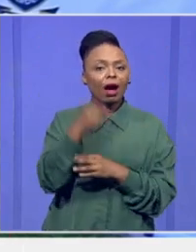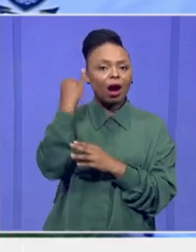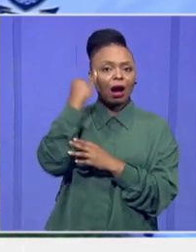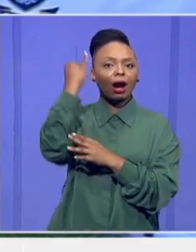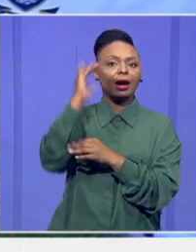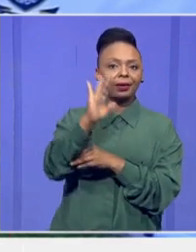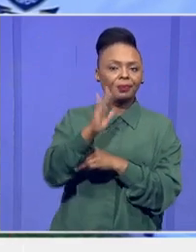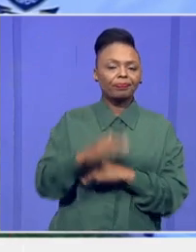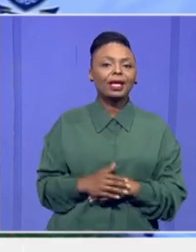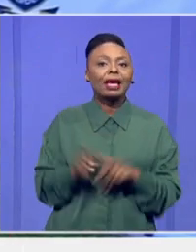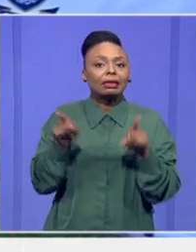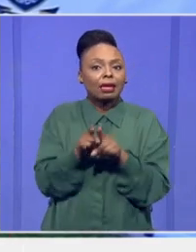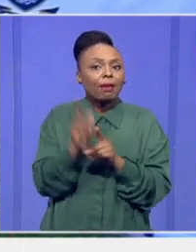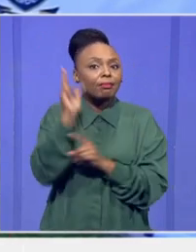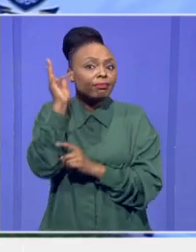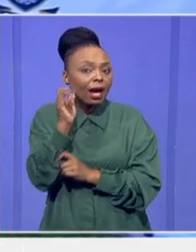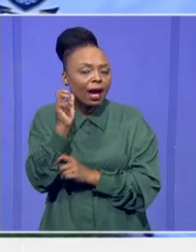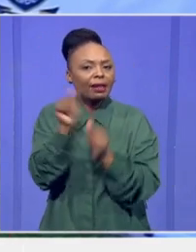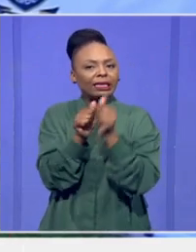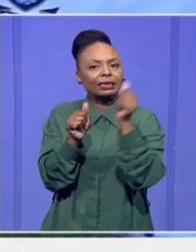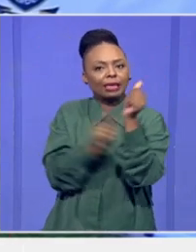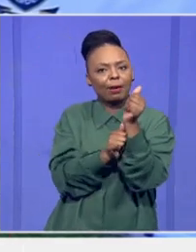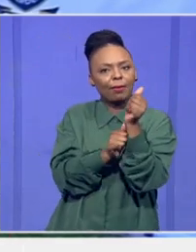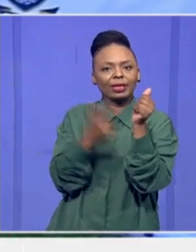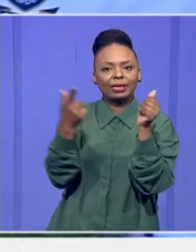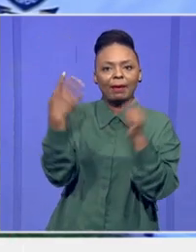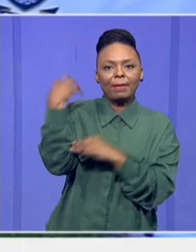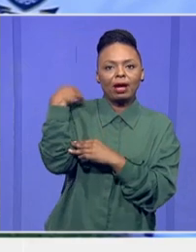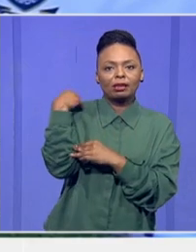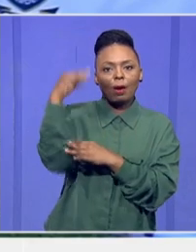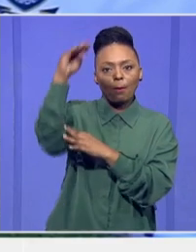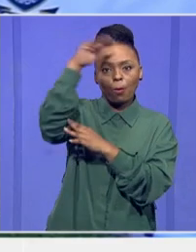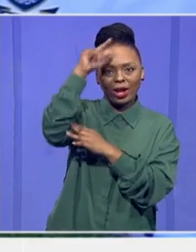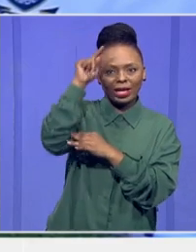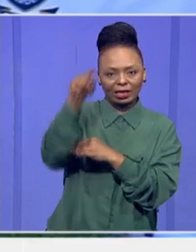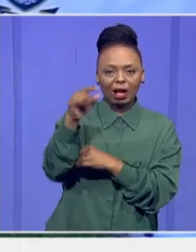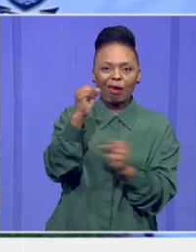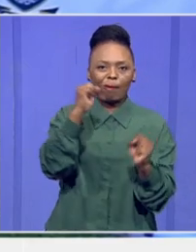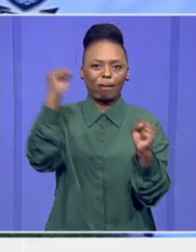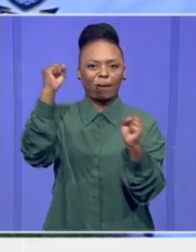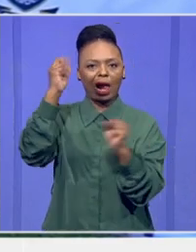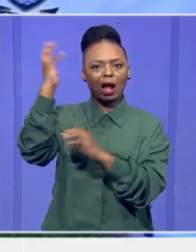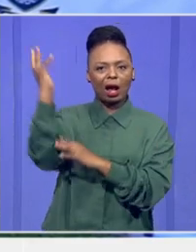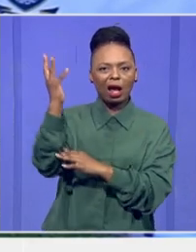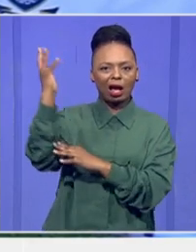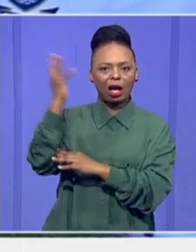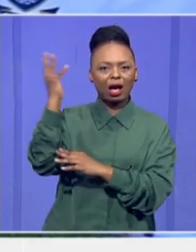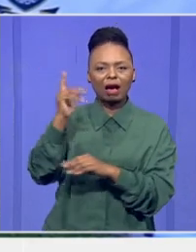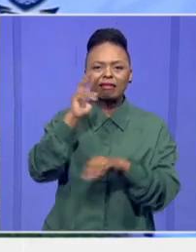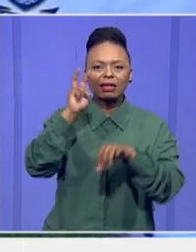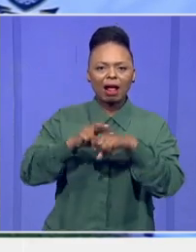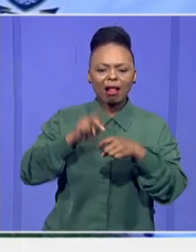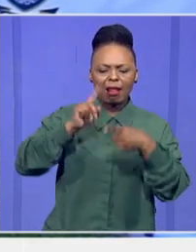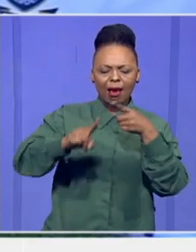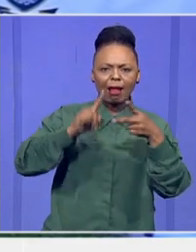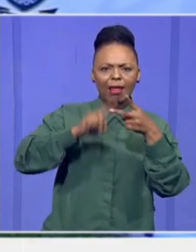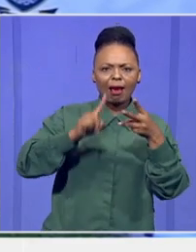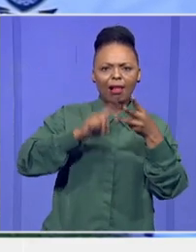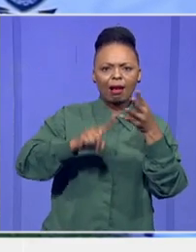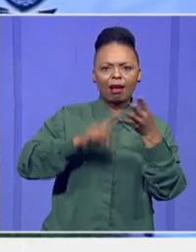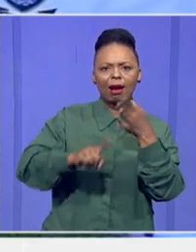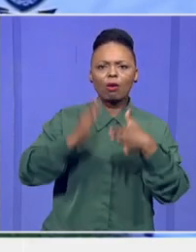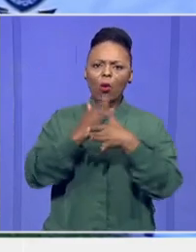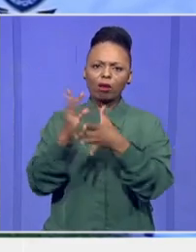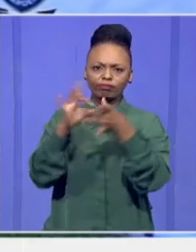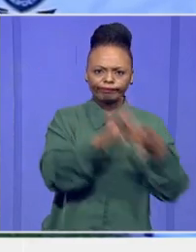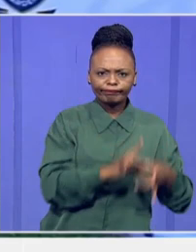the Deputy Minister of Police also talking and speaking about the need for a collaborative